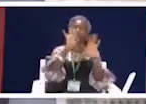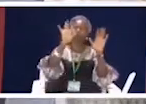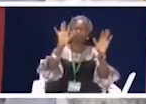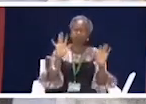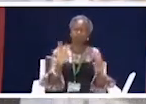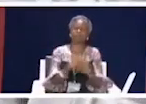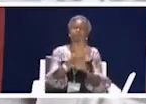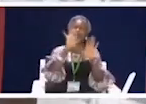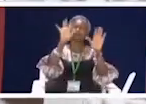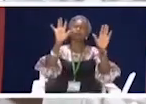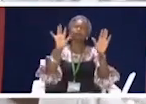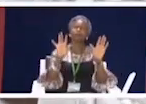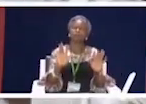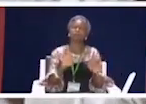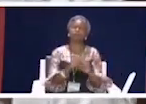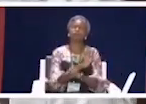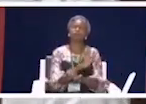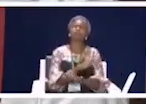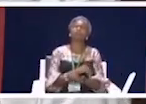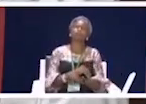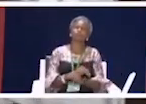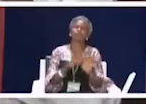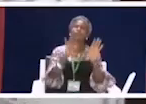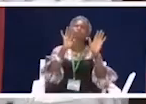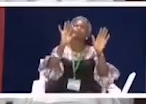Wonderful, wonderful, wonderful.